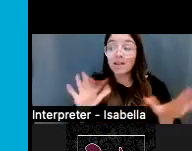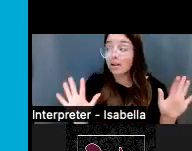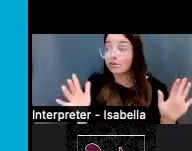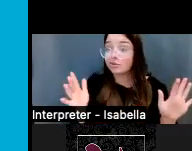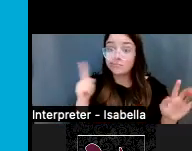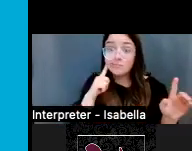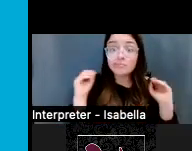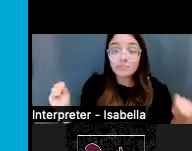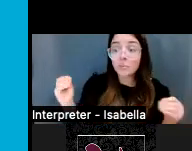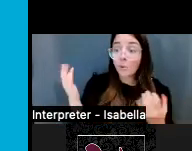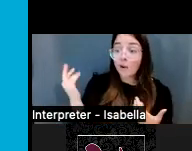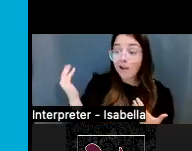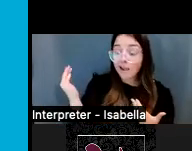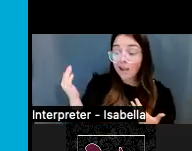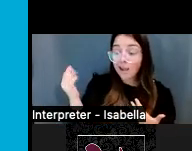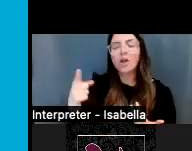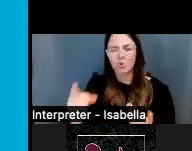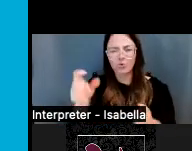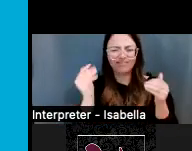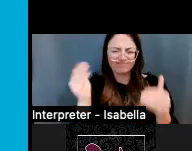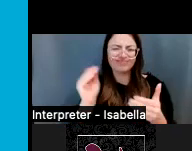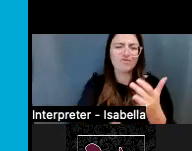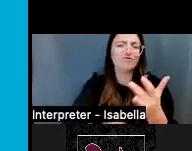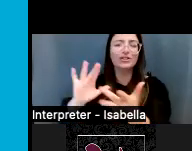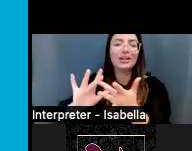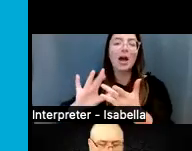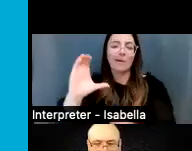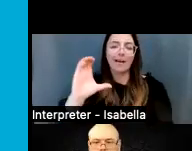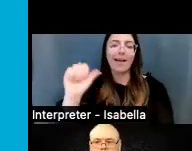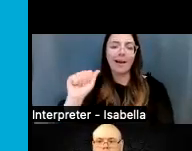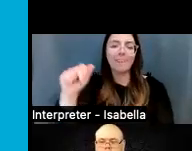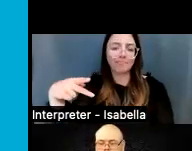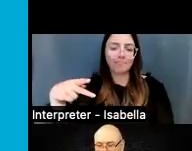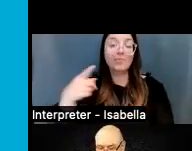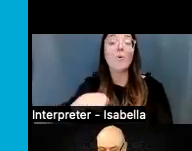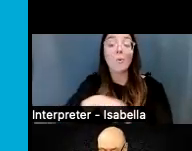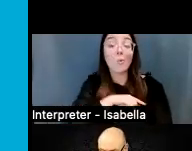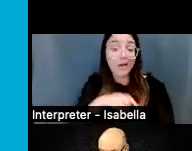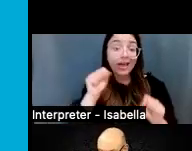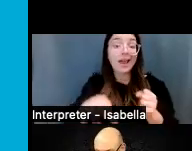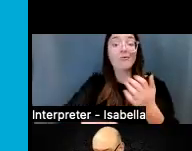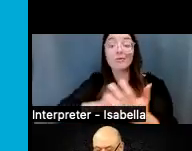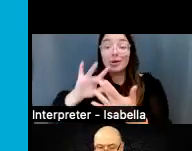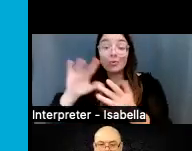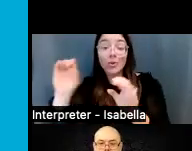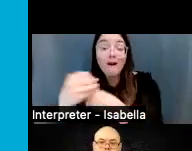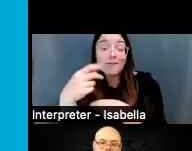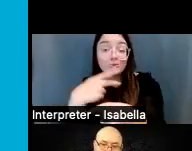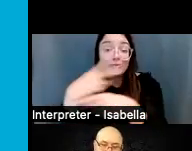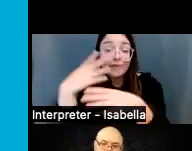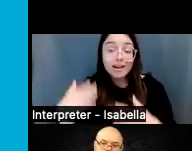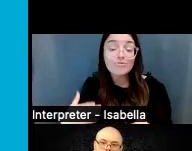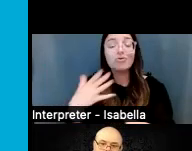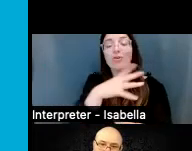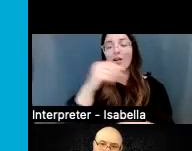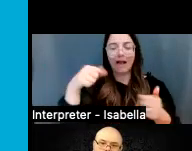to hear back, you can absolutely reach out to the client assistance program. We are able to reach out to the office supervisor and try